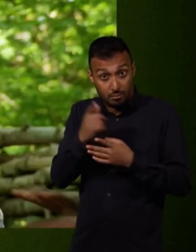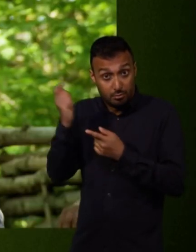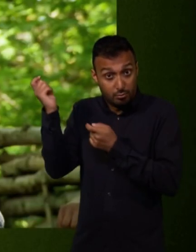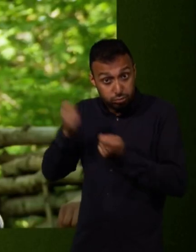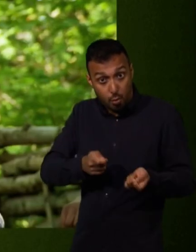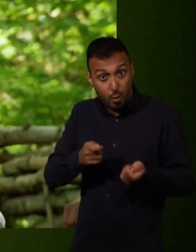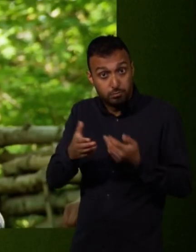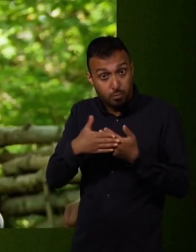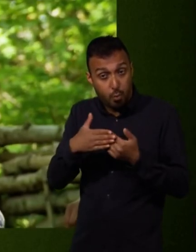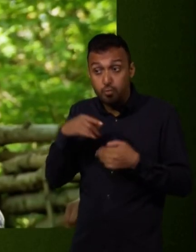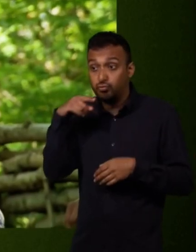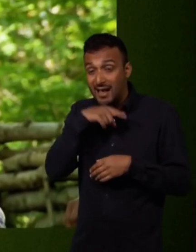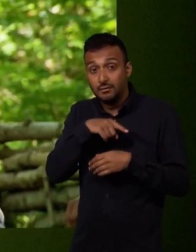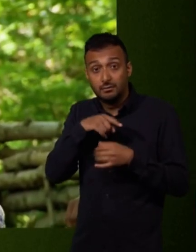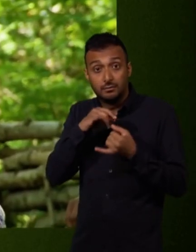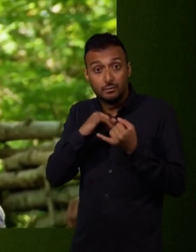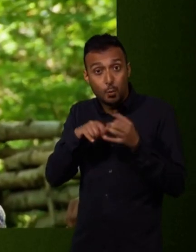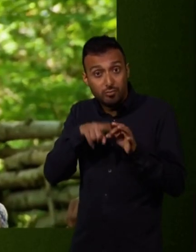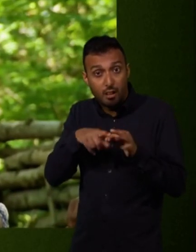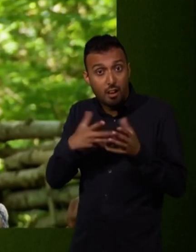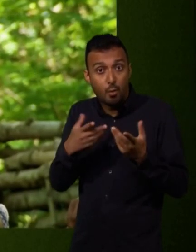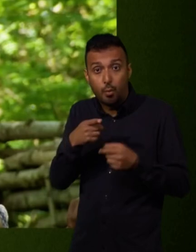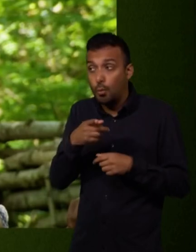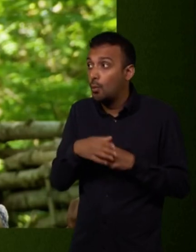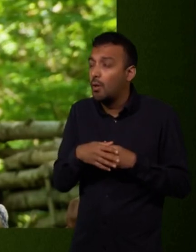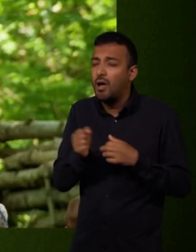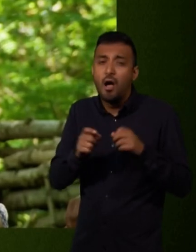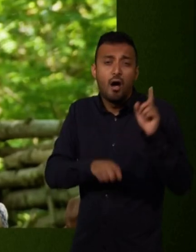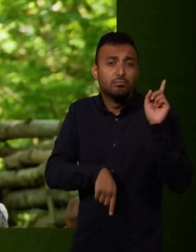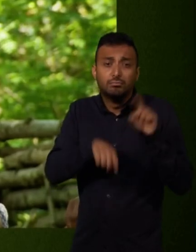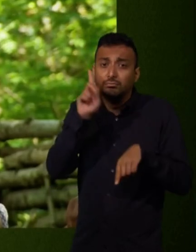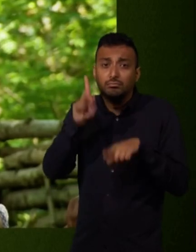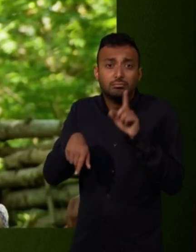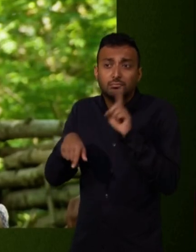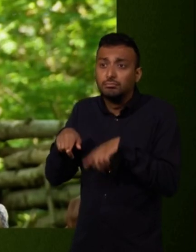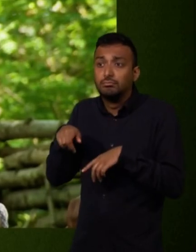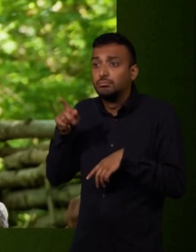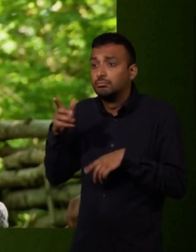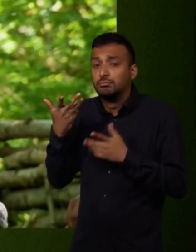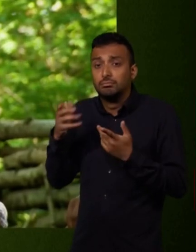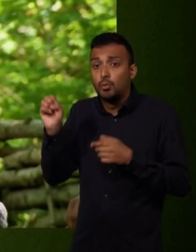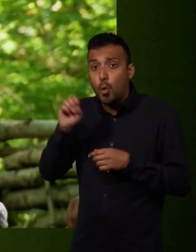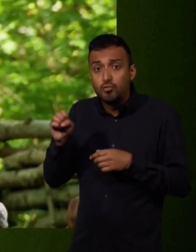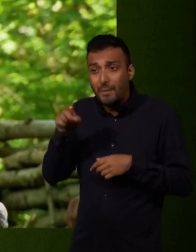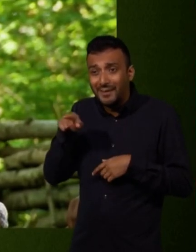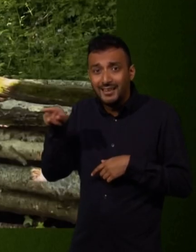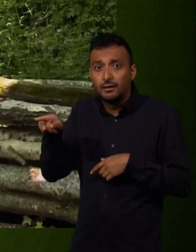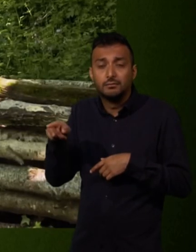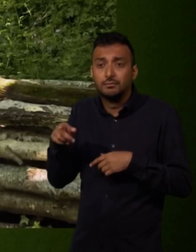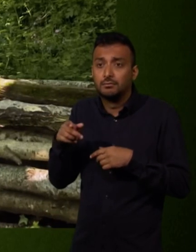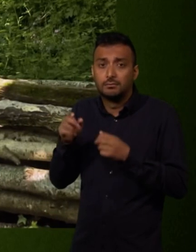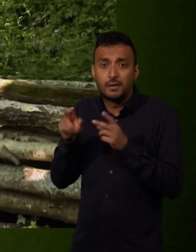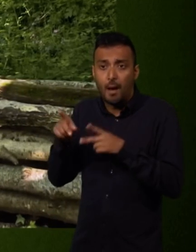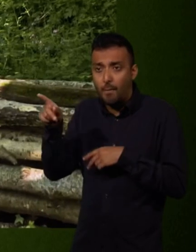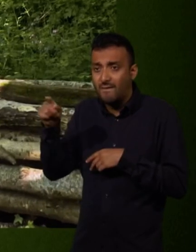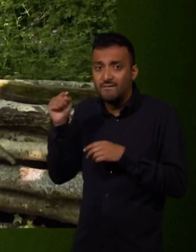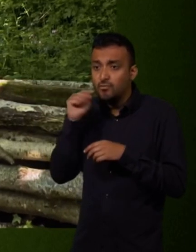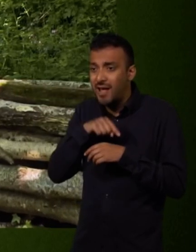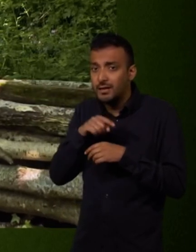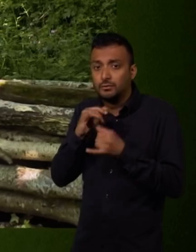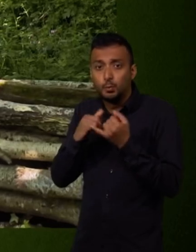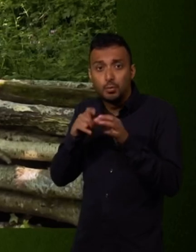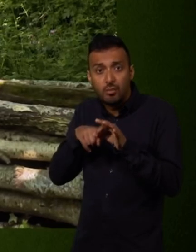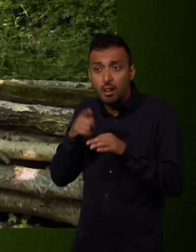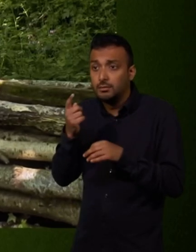squirrels? Yeah, all sorts of types of red squirrels, Yeah. European, continental types. We brought in some animals that were from